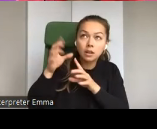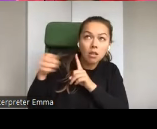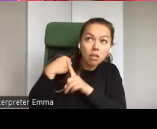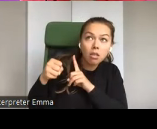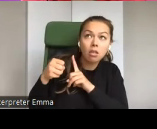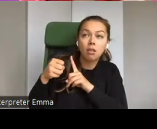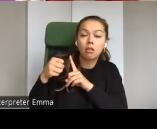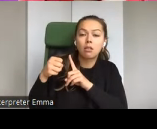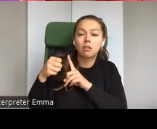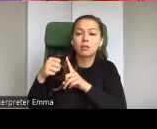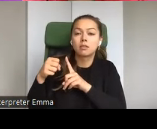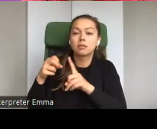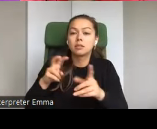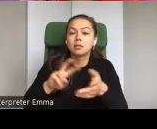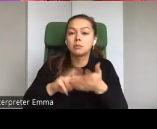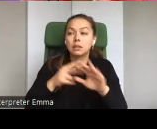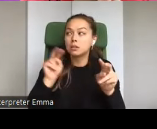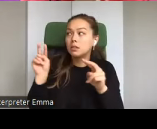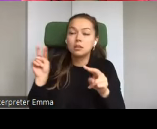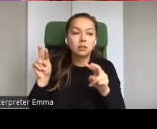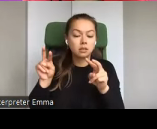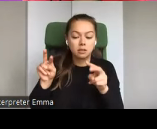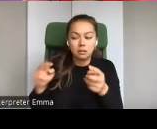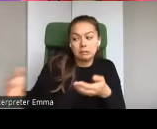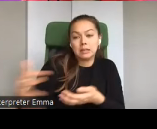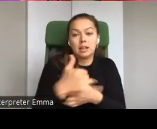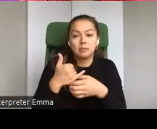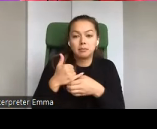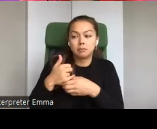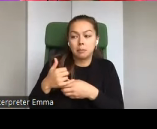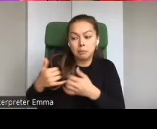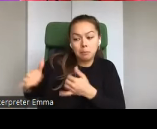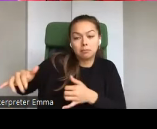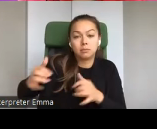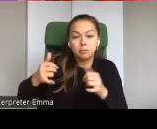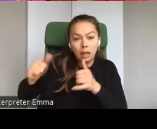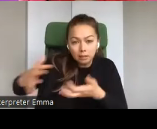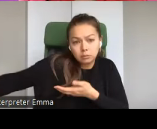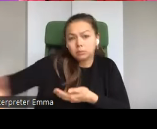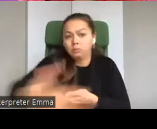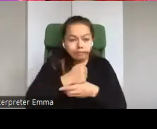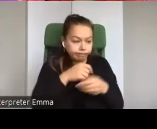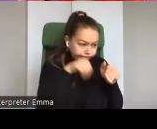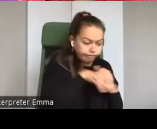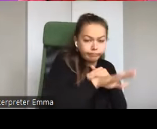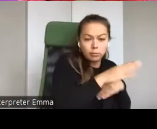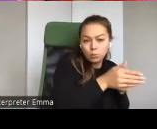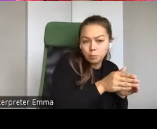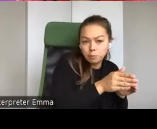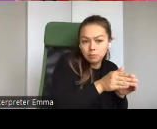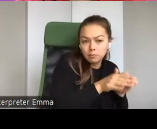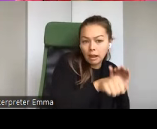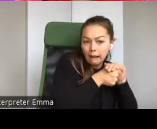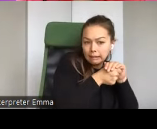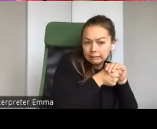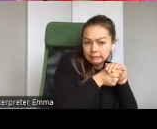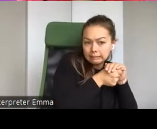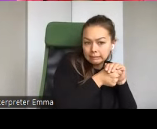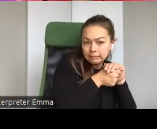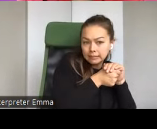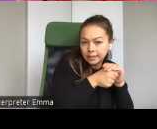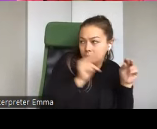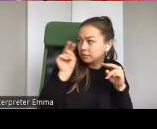Jeremy to pick up his toys in the living room really quickly so that he could go hide in his room and protect himself from a potential danger. Well, once he's at school, this